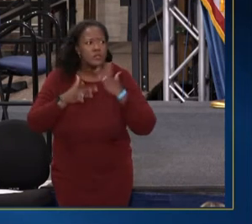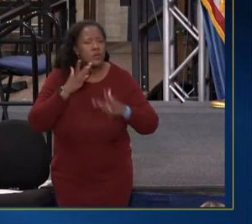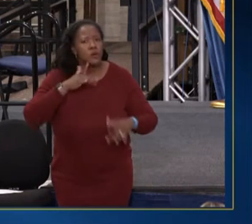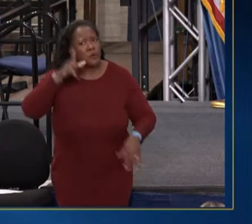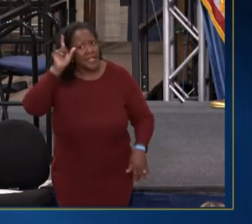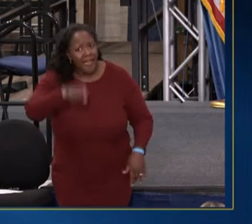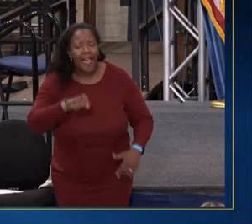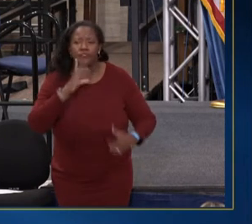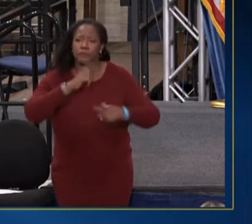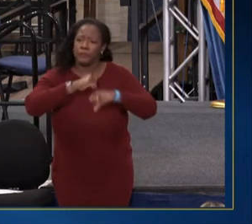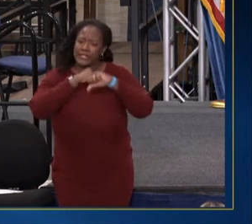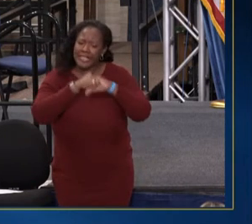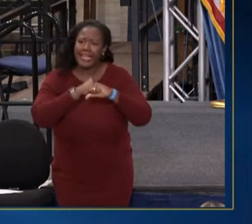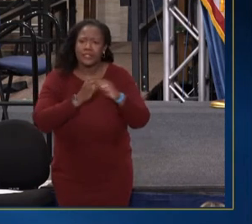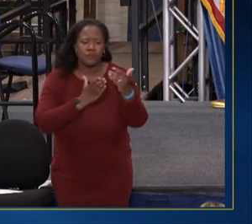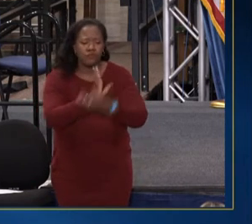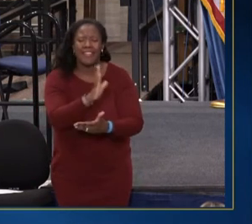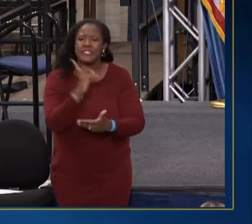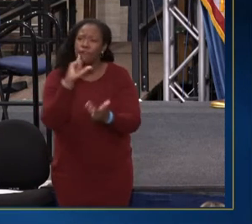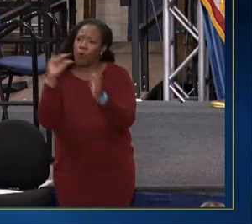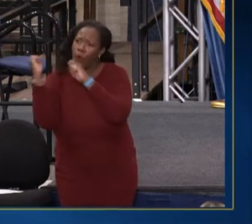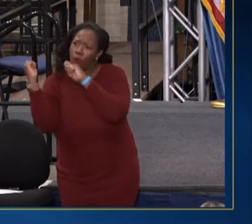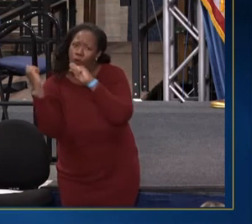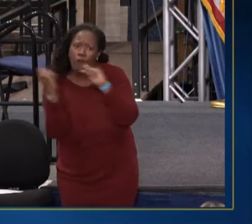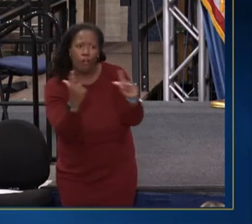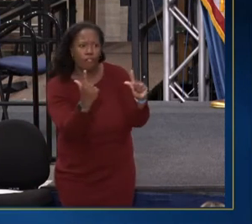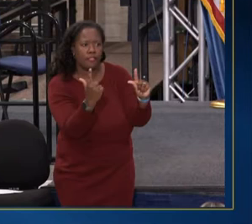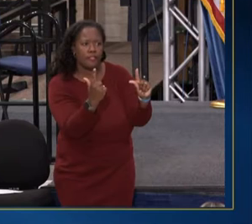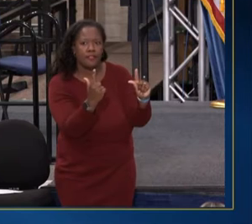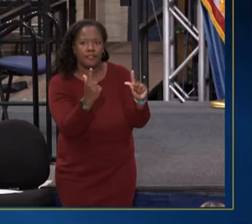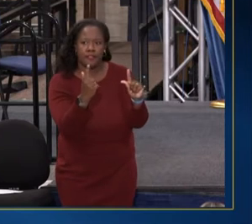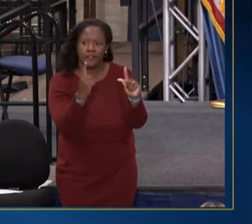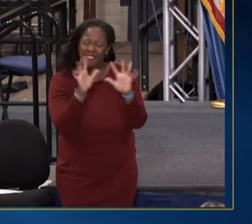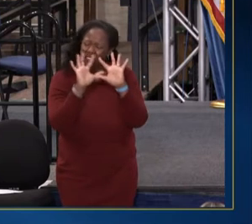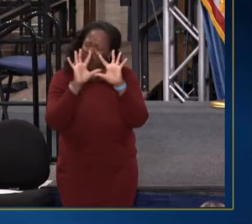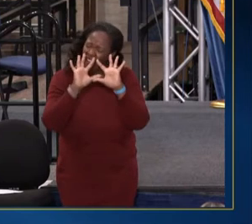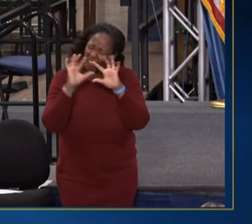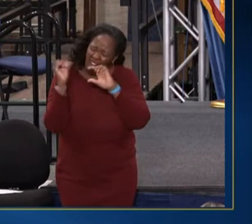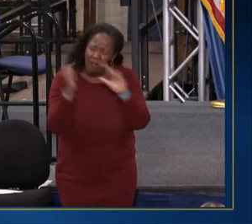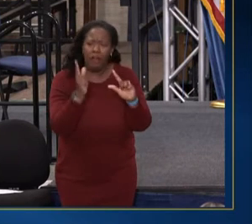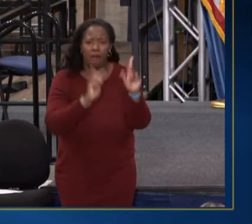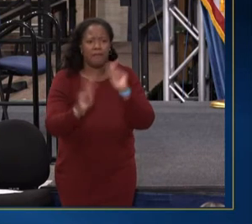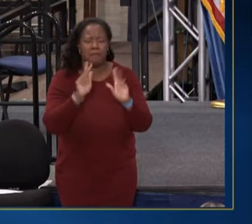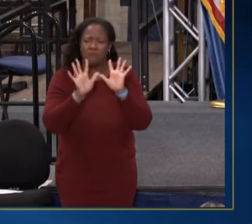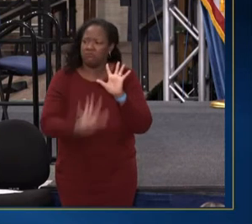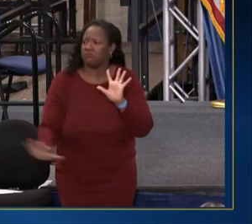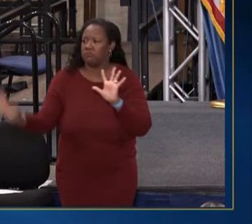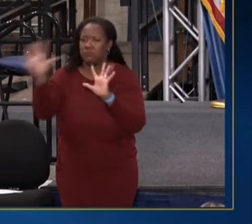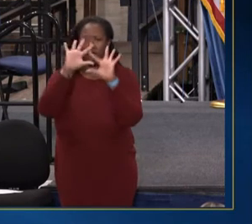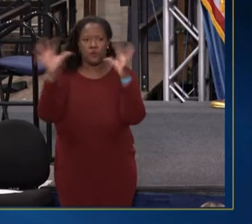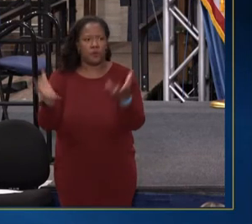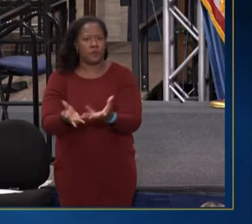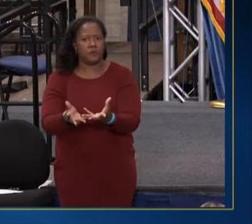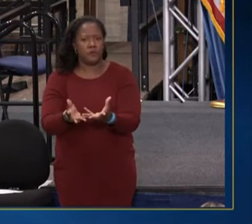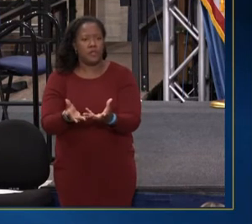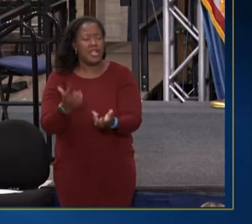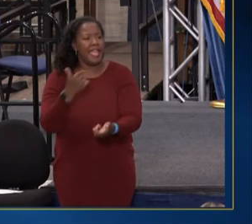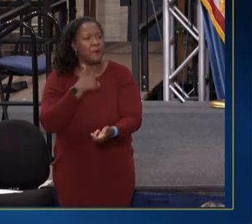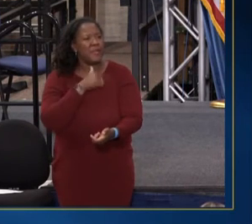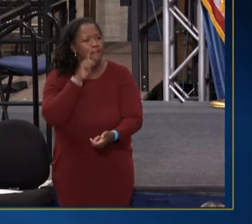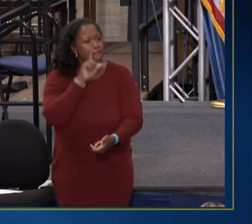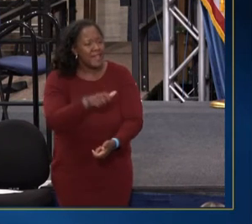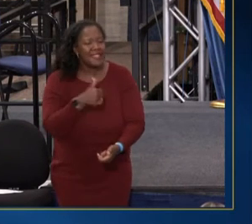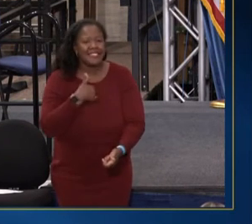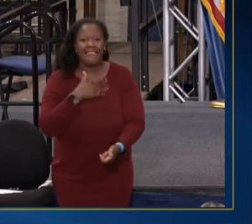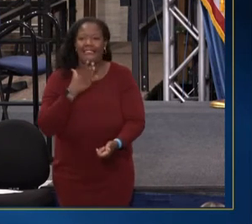protect the rights of everyone in the world, all humanity, and we mention the need to have